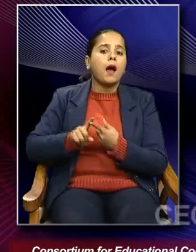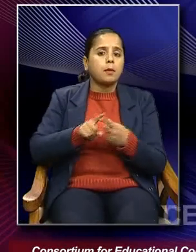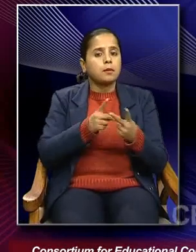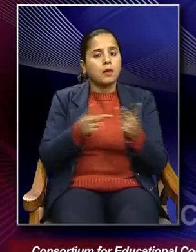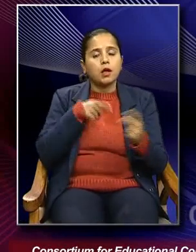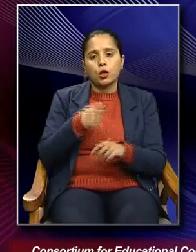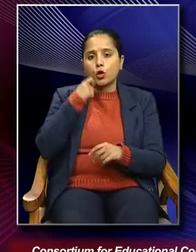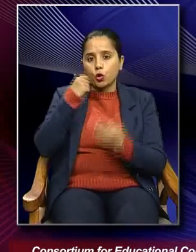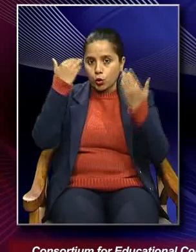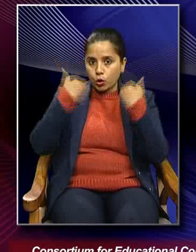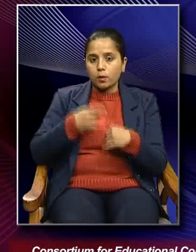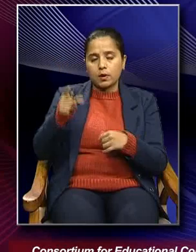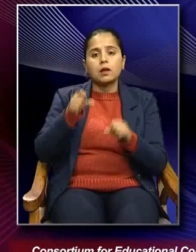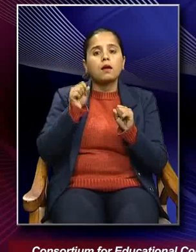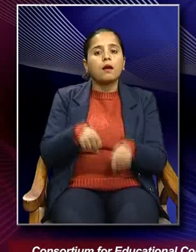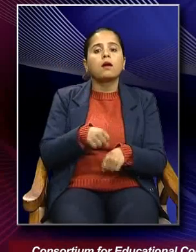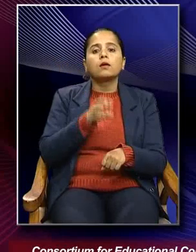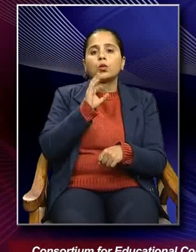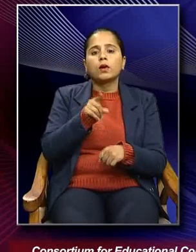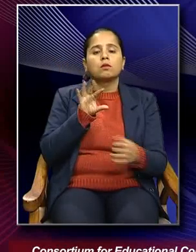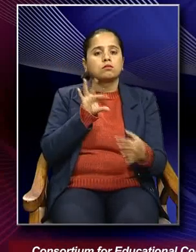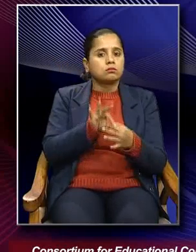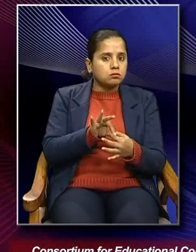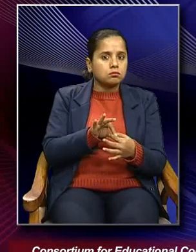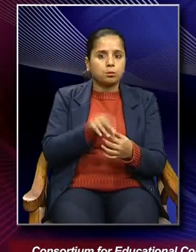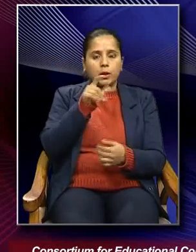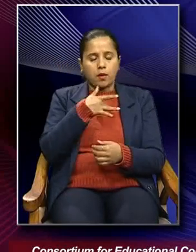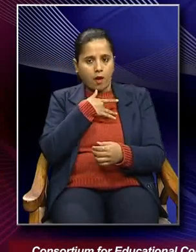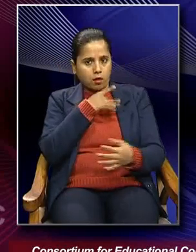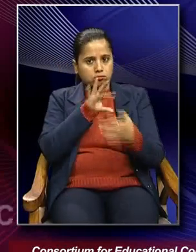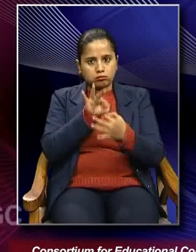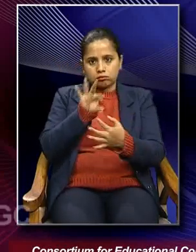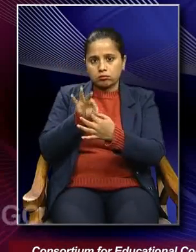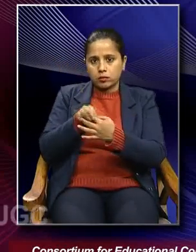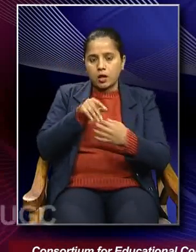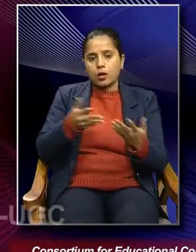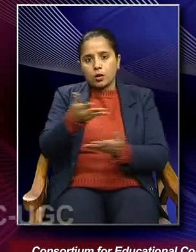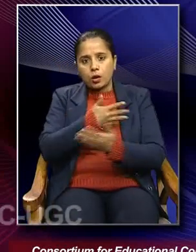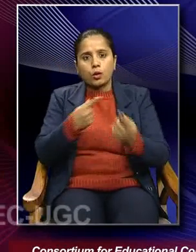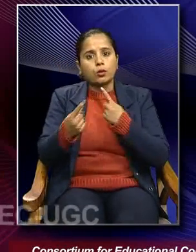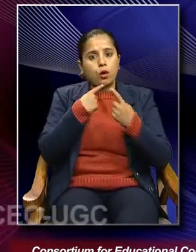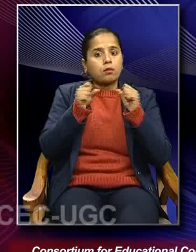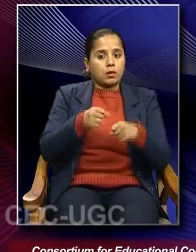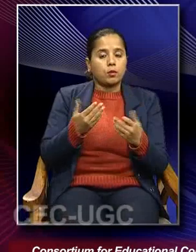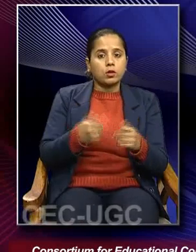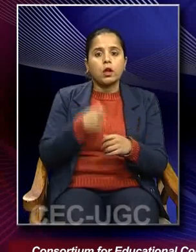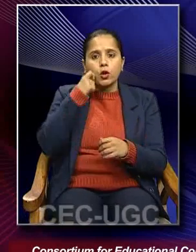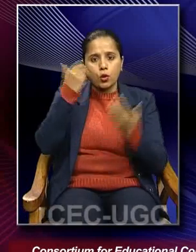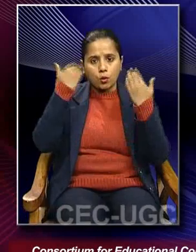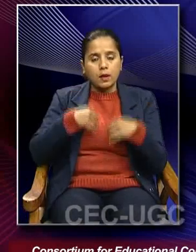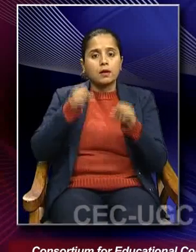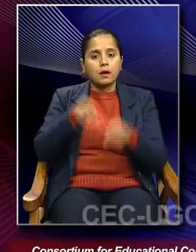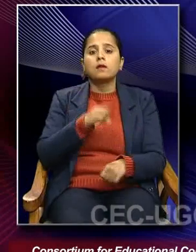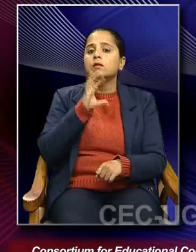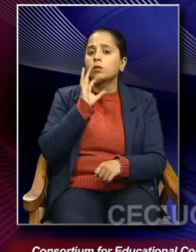where human beings can actually connect with each other through interaction. Human beings can